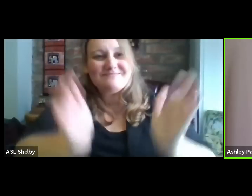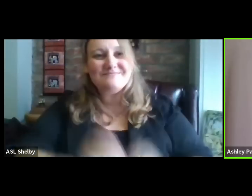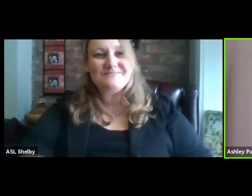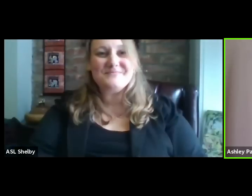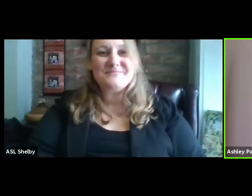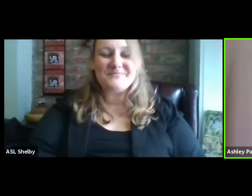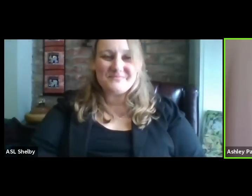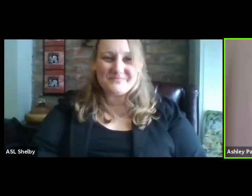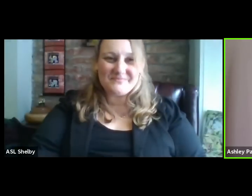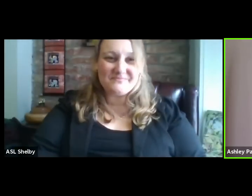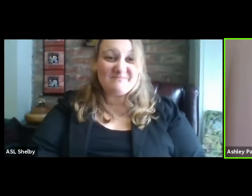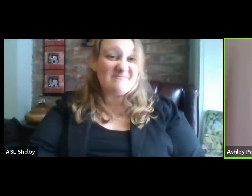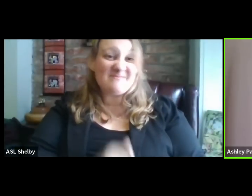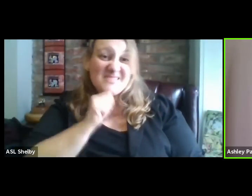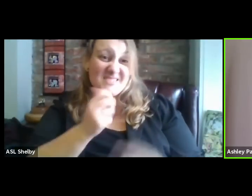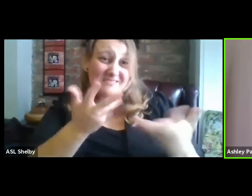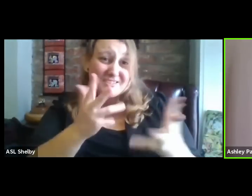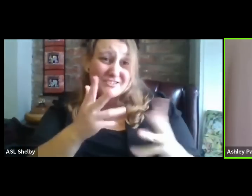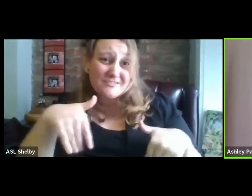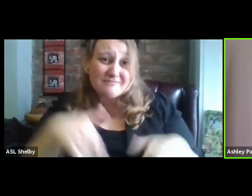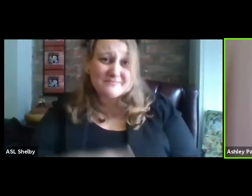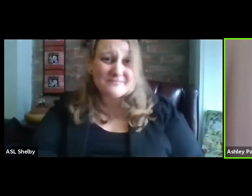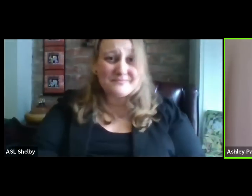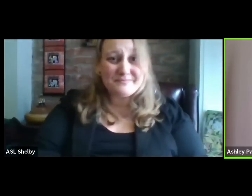This shit ain't over.